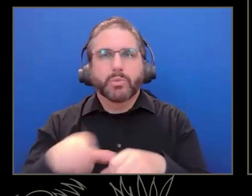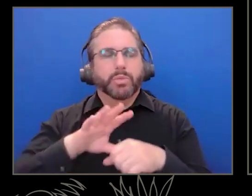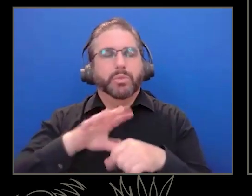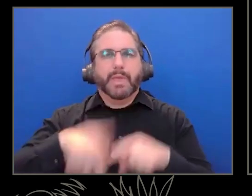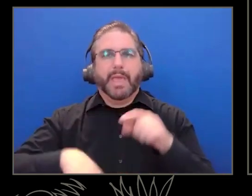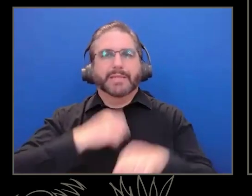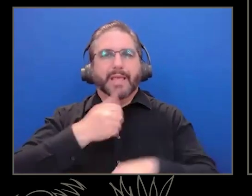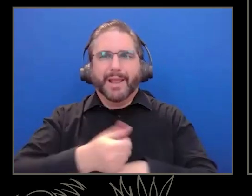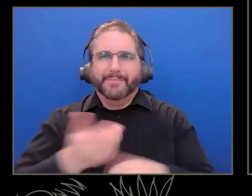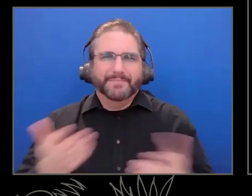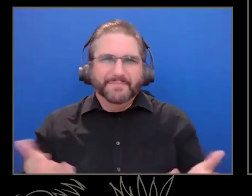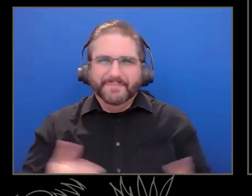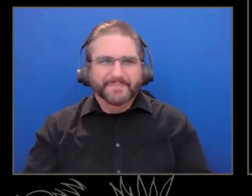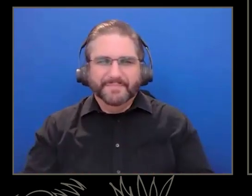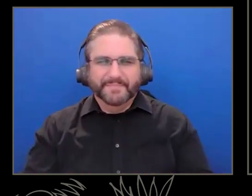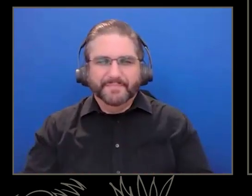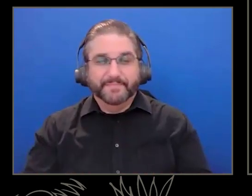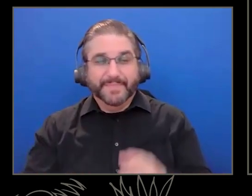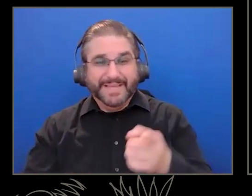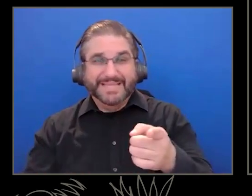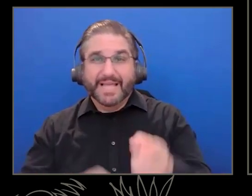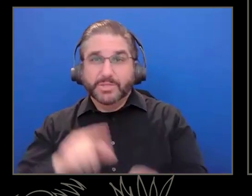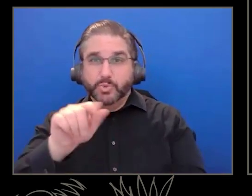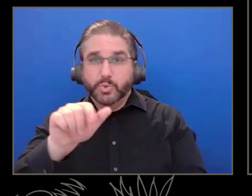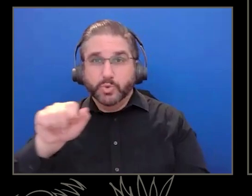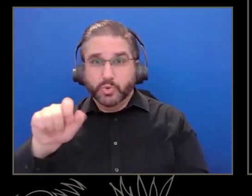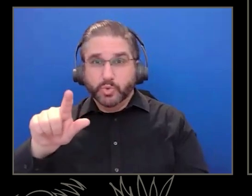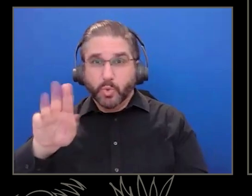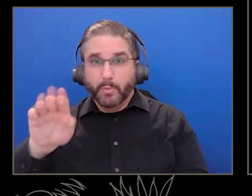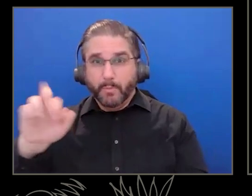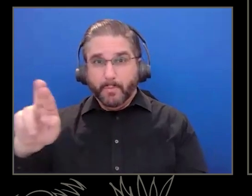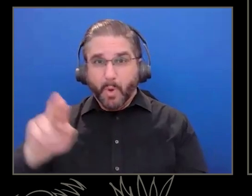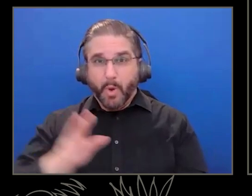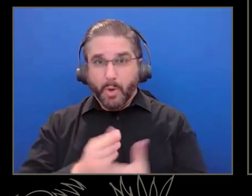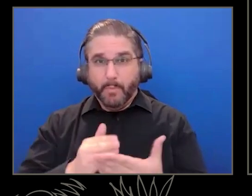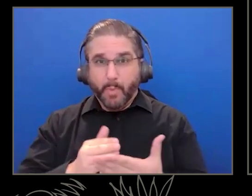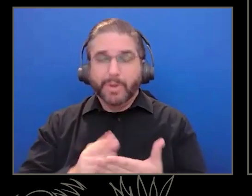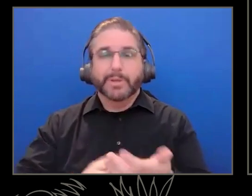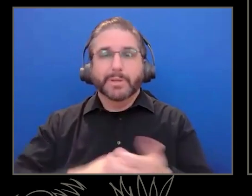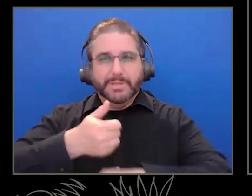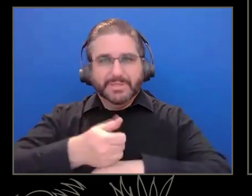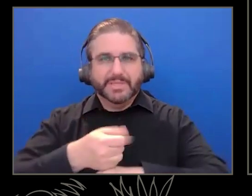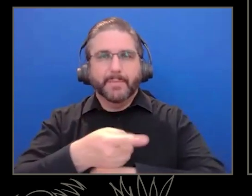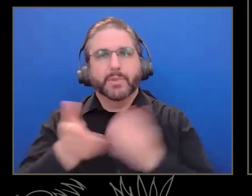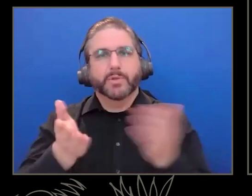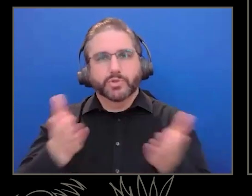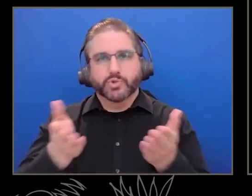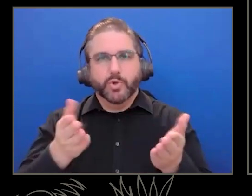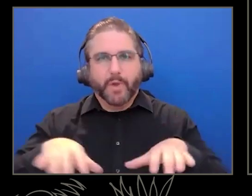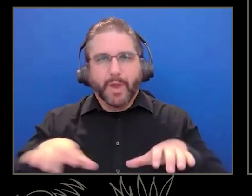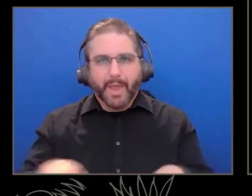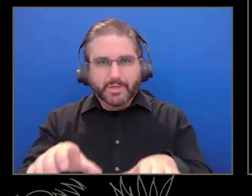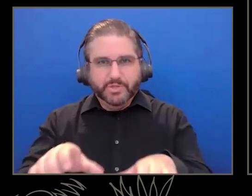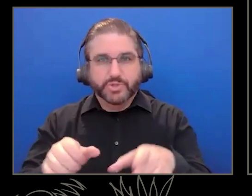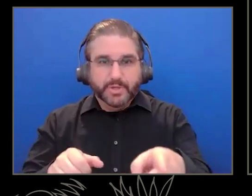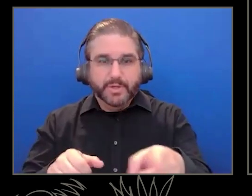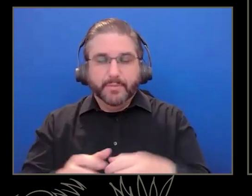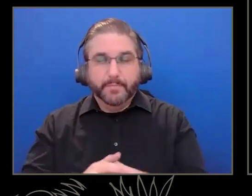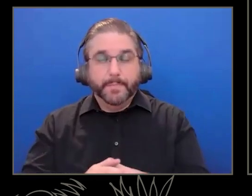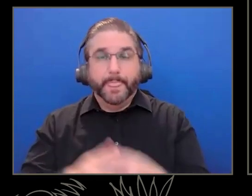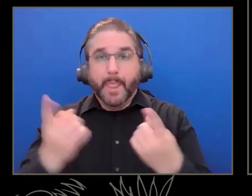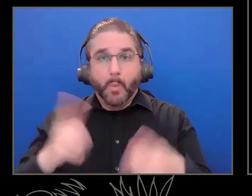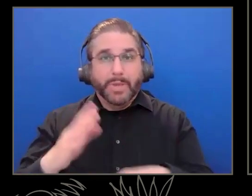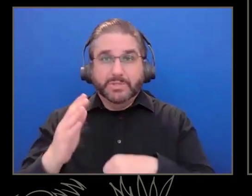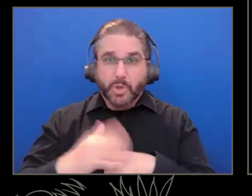in the toolbar component. It sets up a server action, and when it's called,